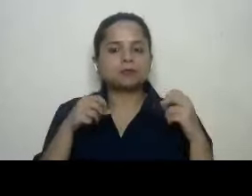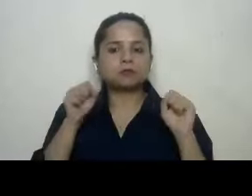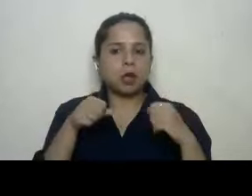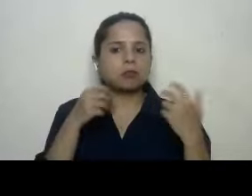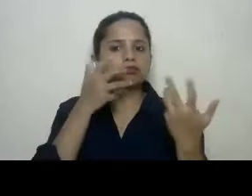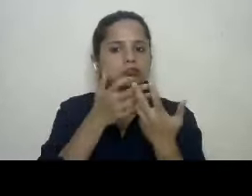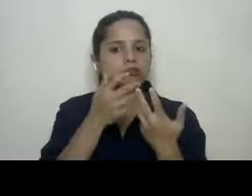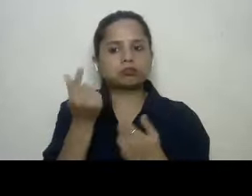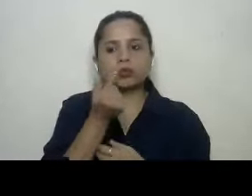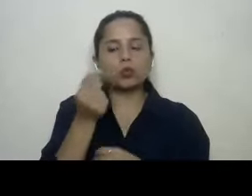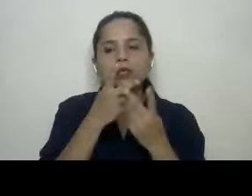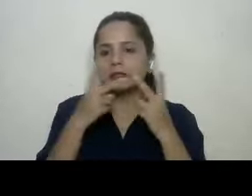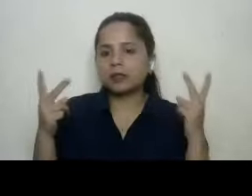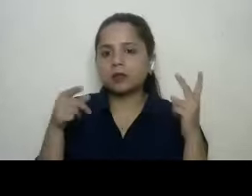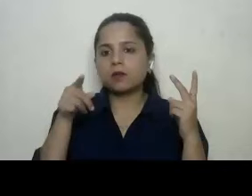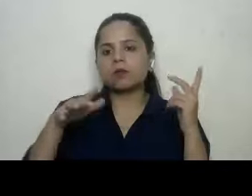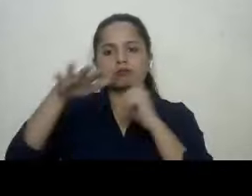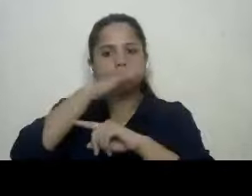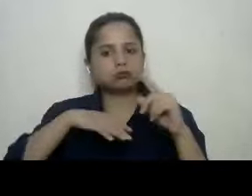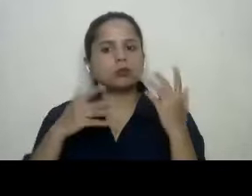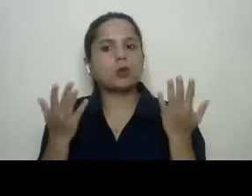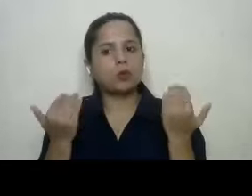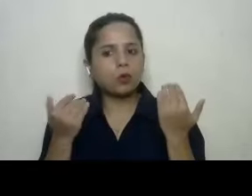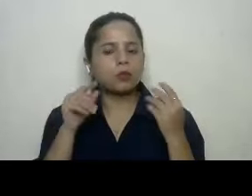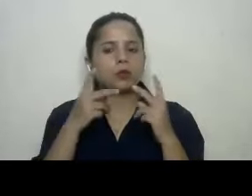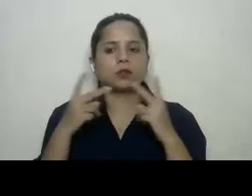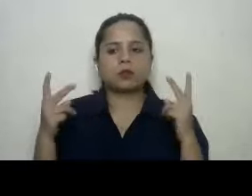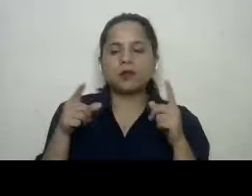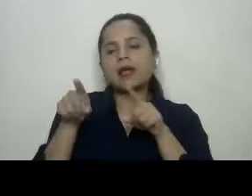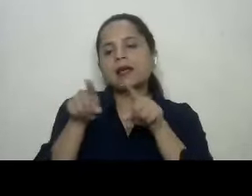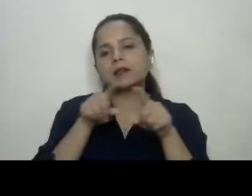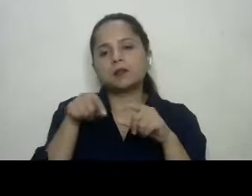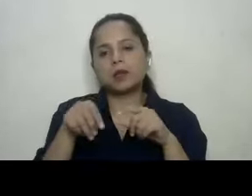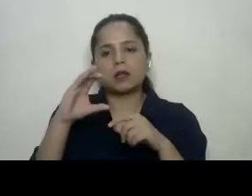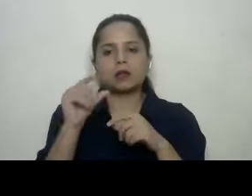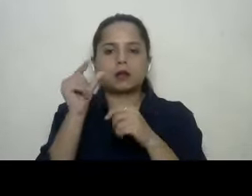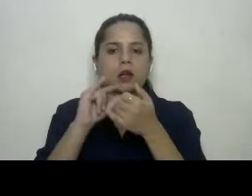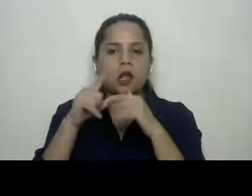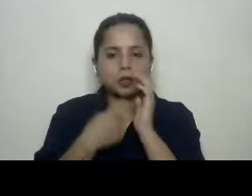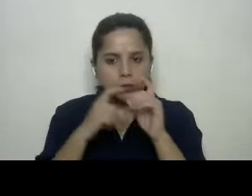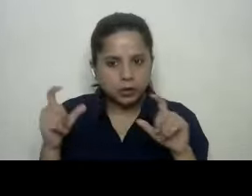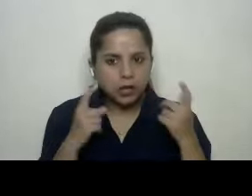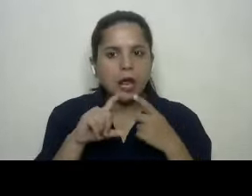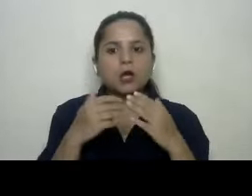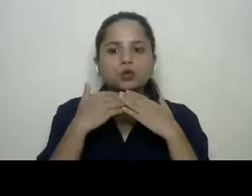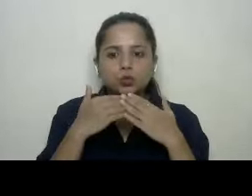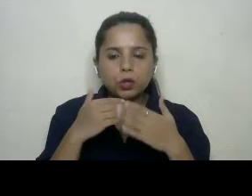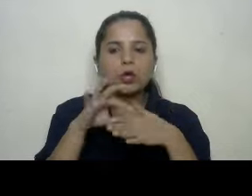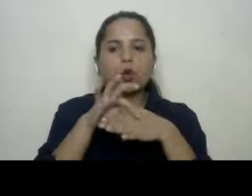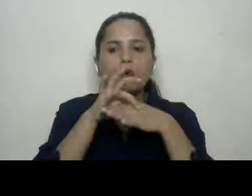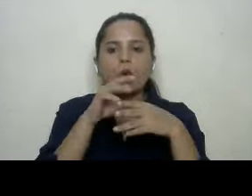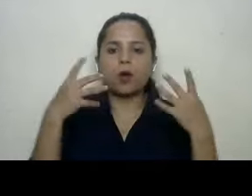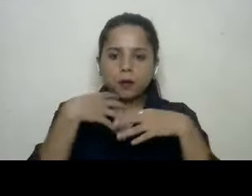in different kinds of scenarios. And different scenarios would be like customer care, education, content creation, personal